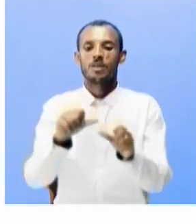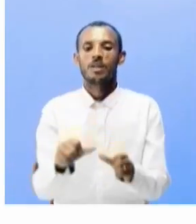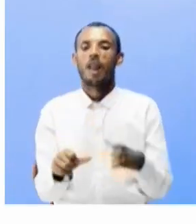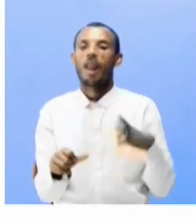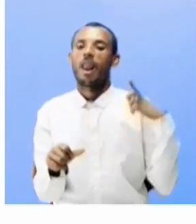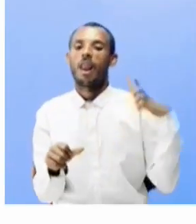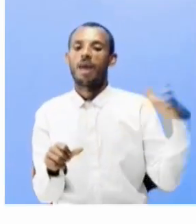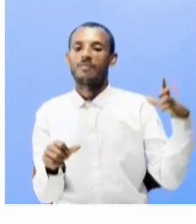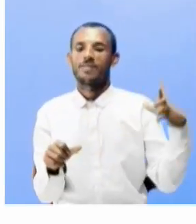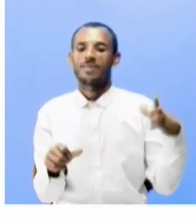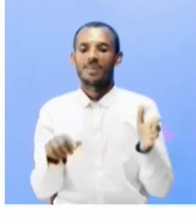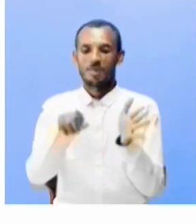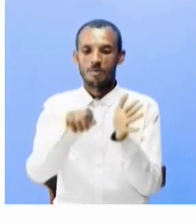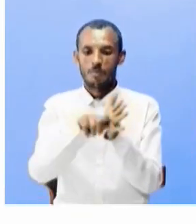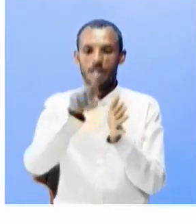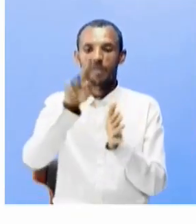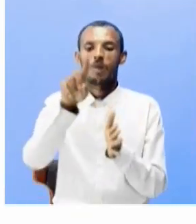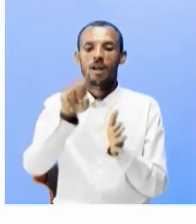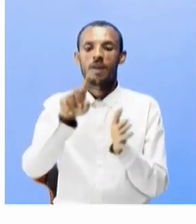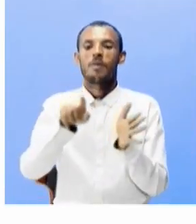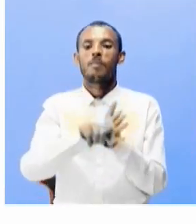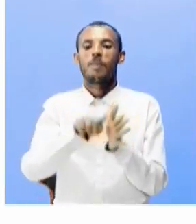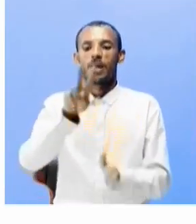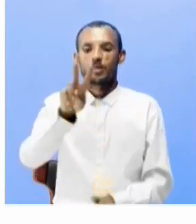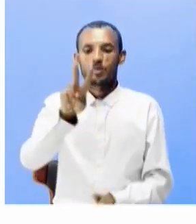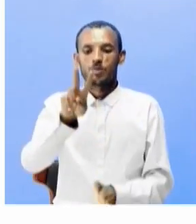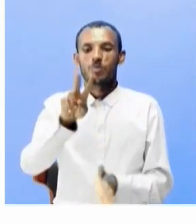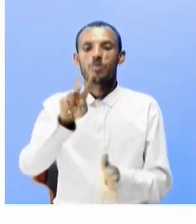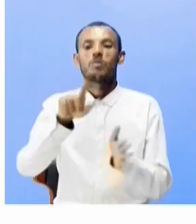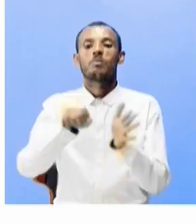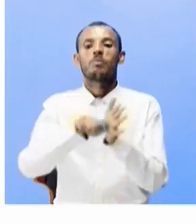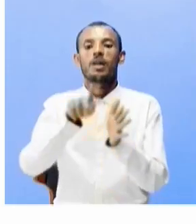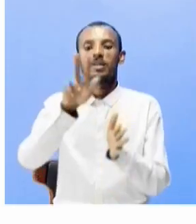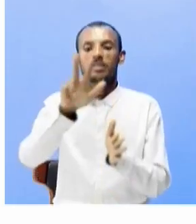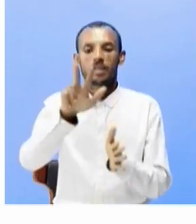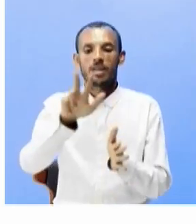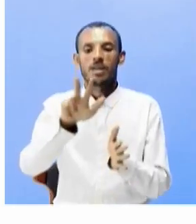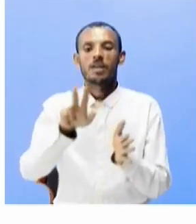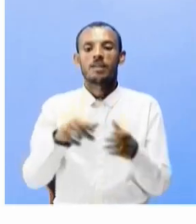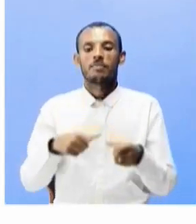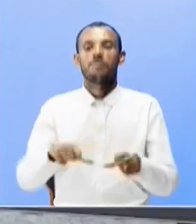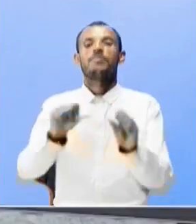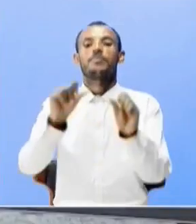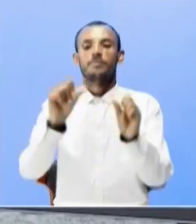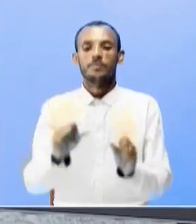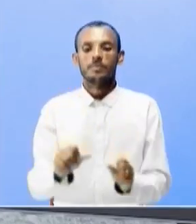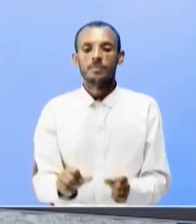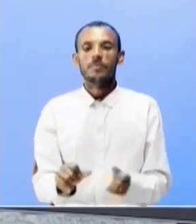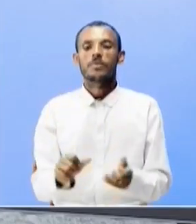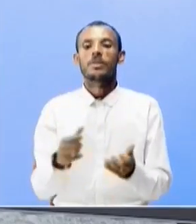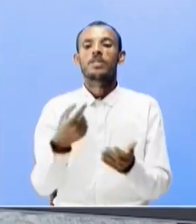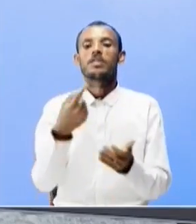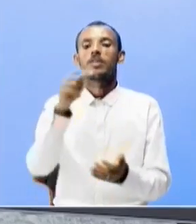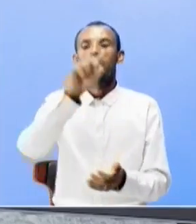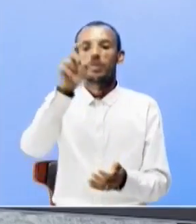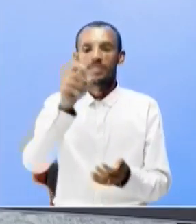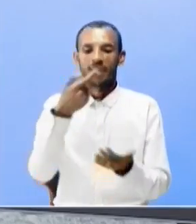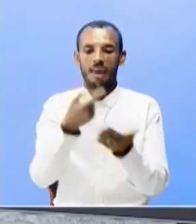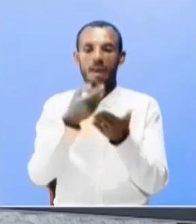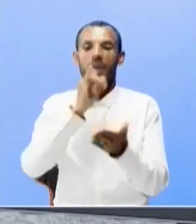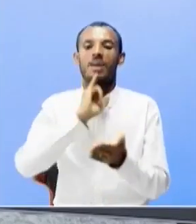have -1, -2, -3 and so on. So the question here